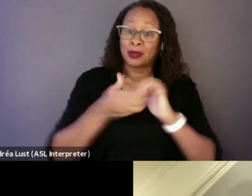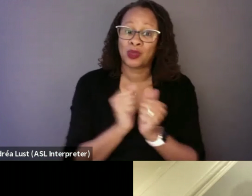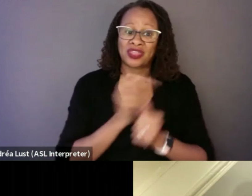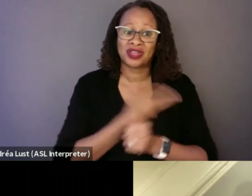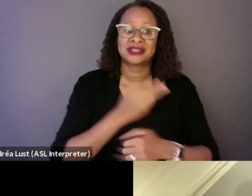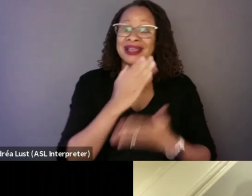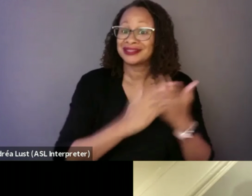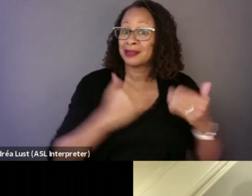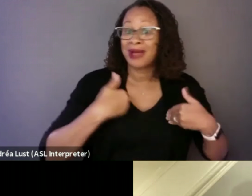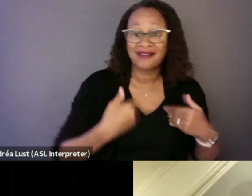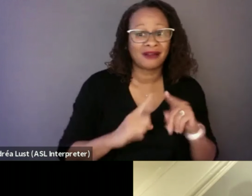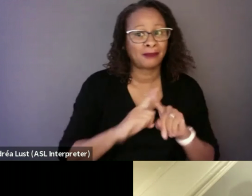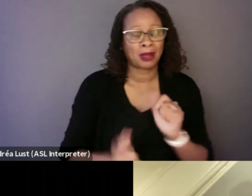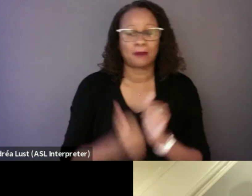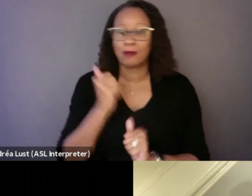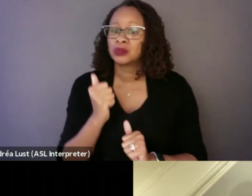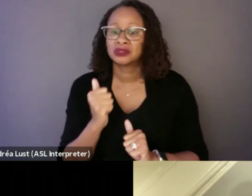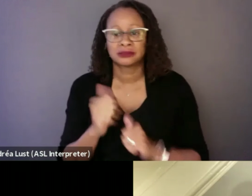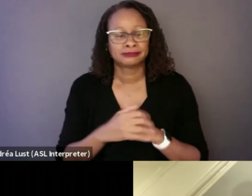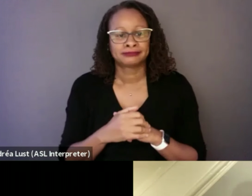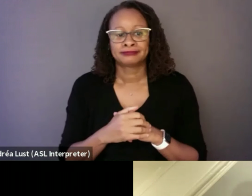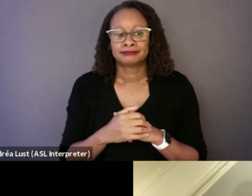Some have, but most are actually not